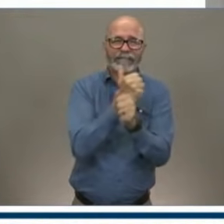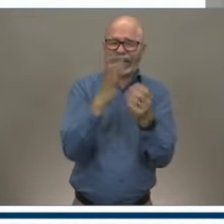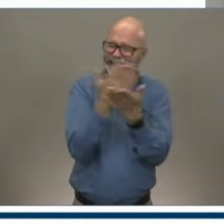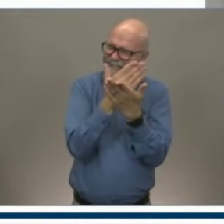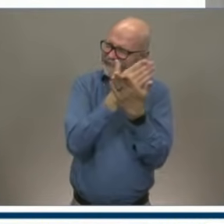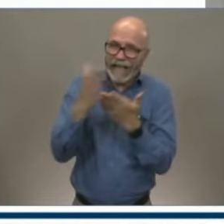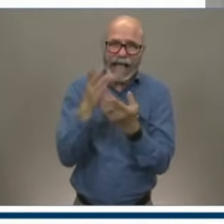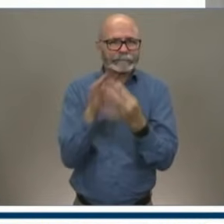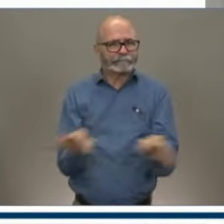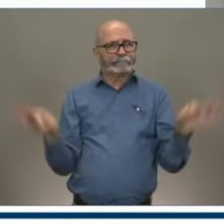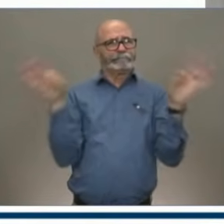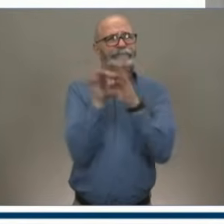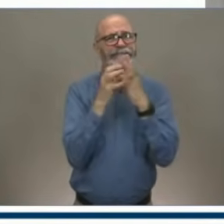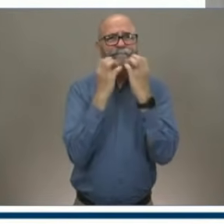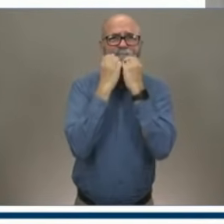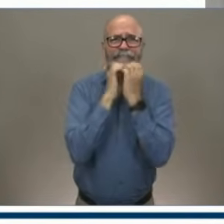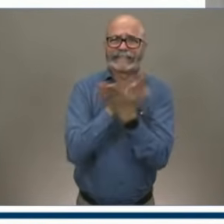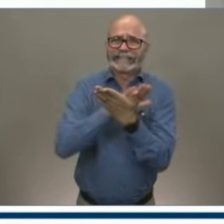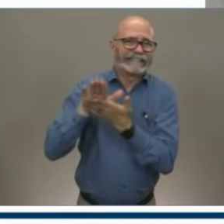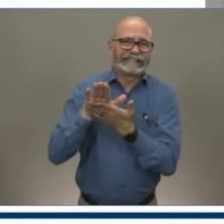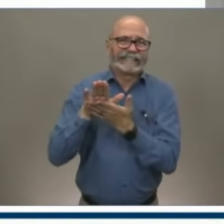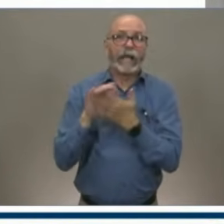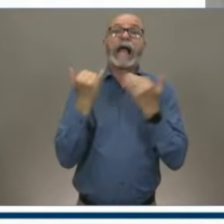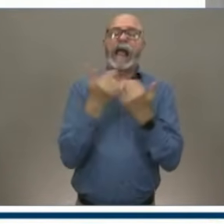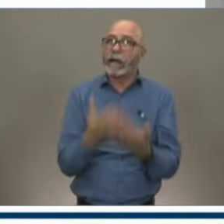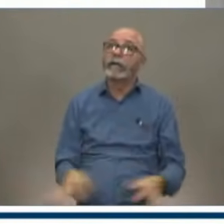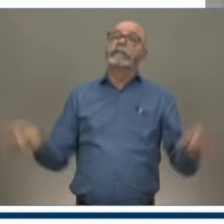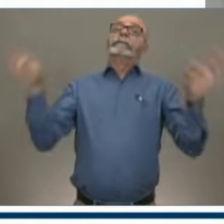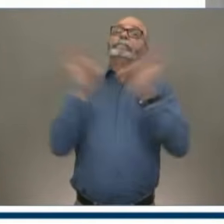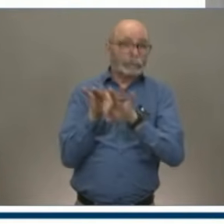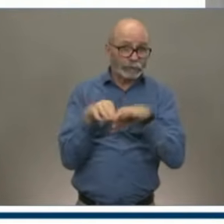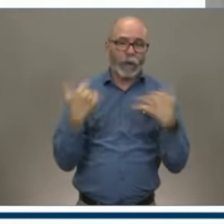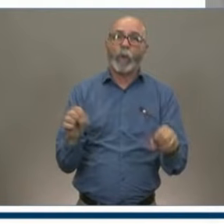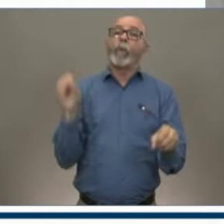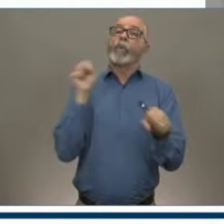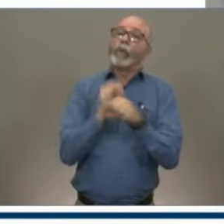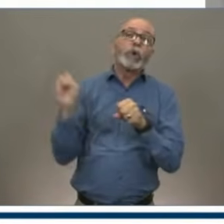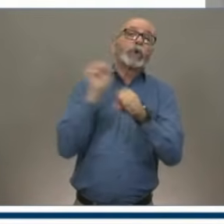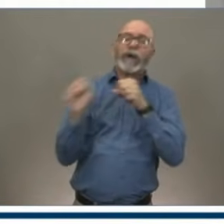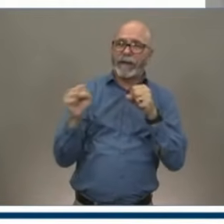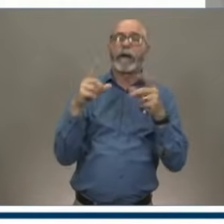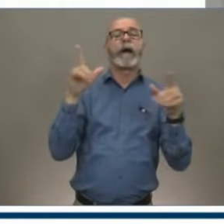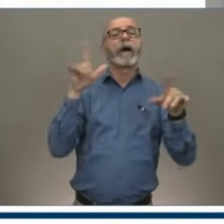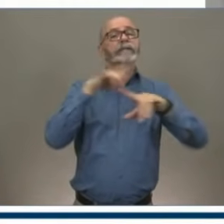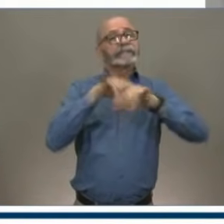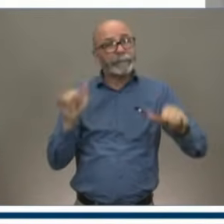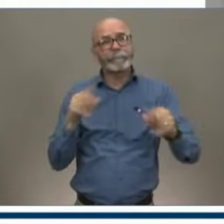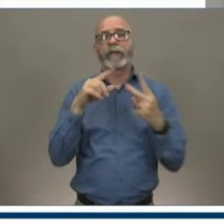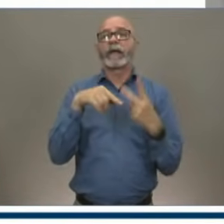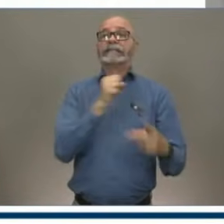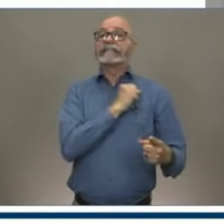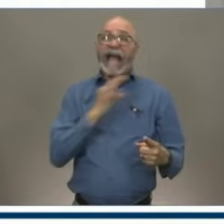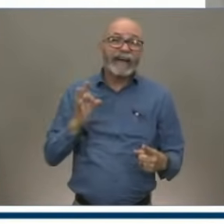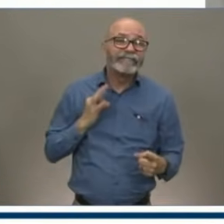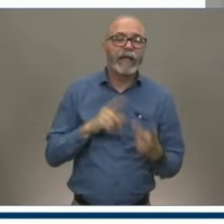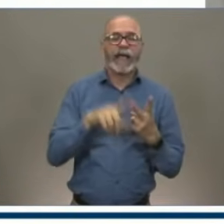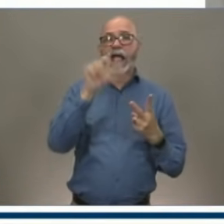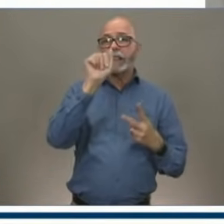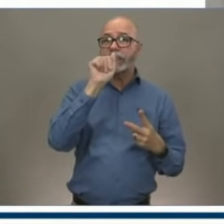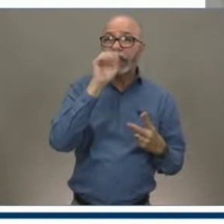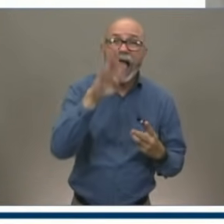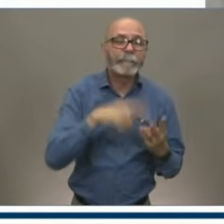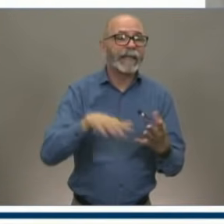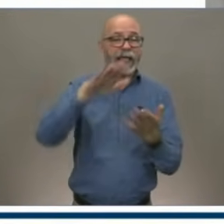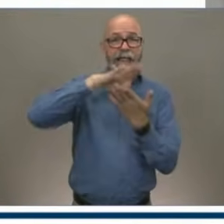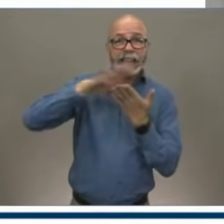these COVID times. I also want to thank all the staff in our labs and cleaning centers, as well as all the volunteers who